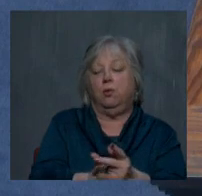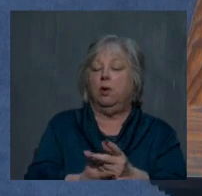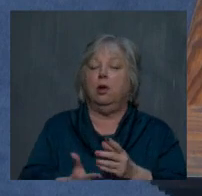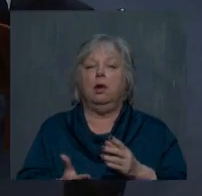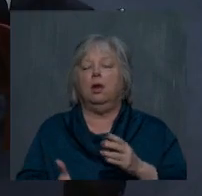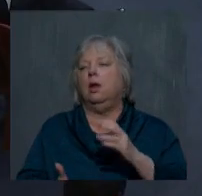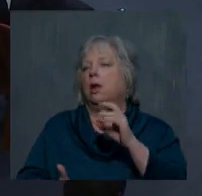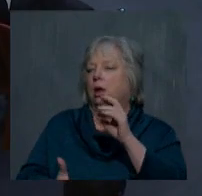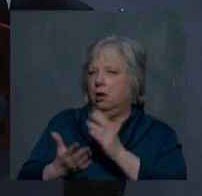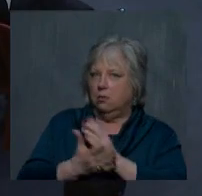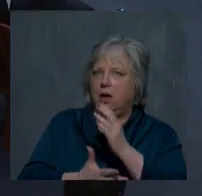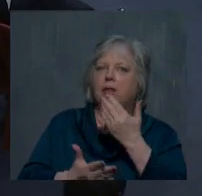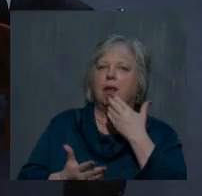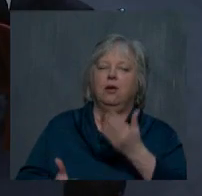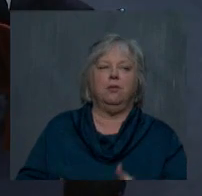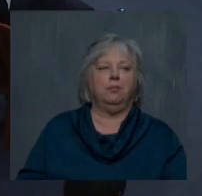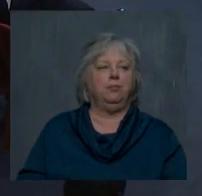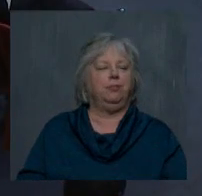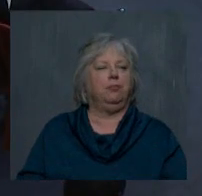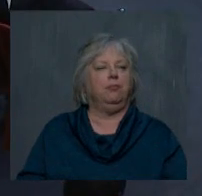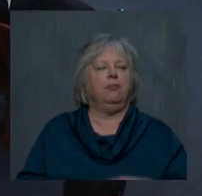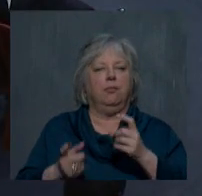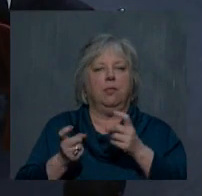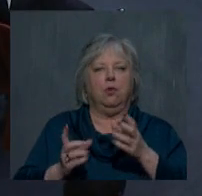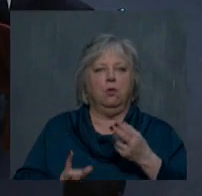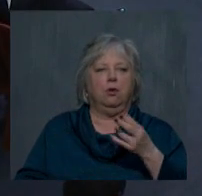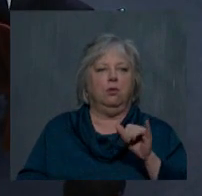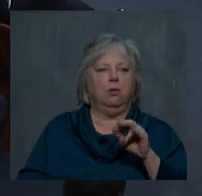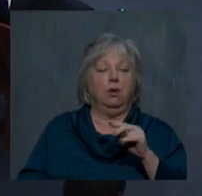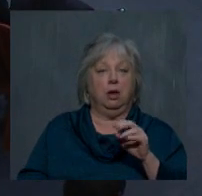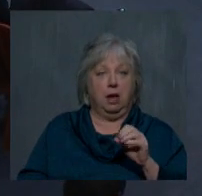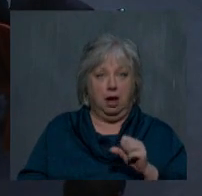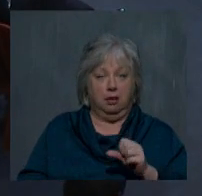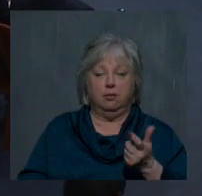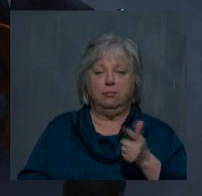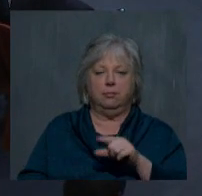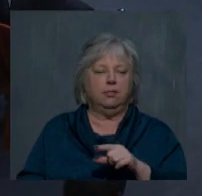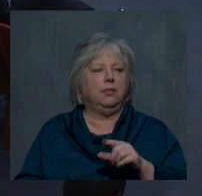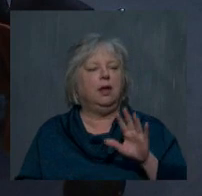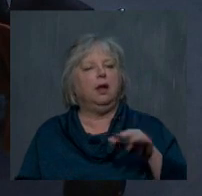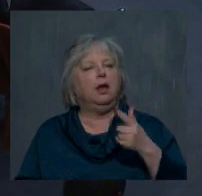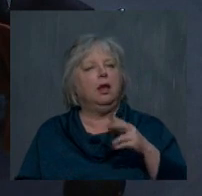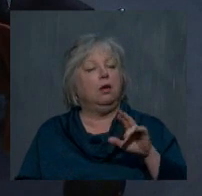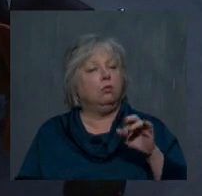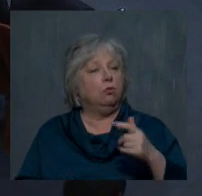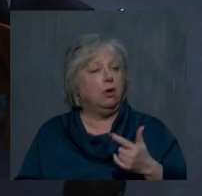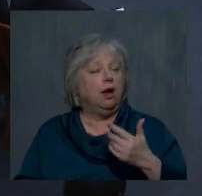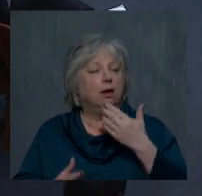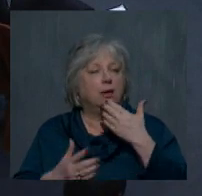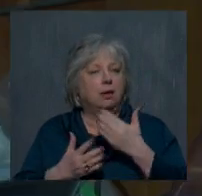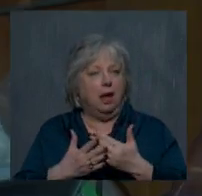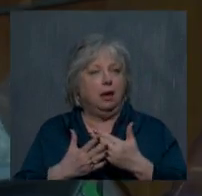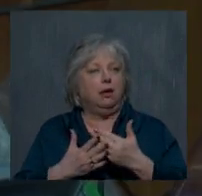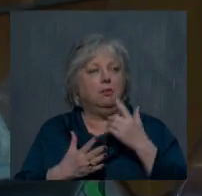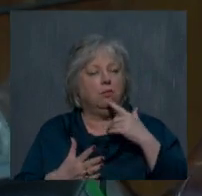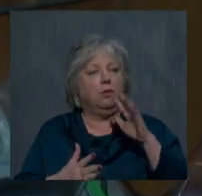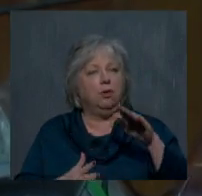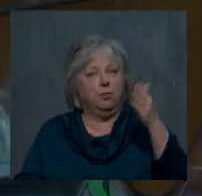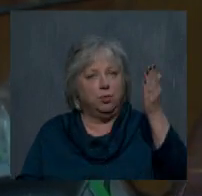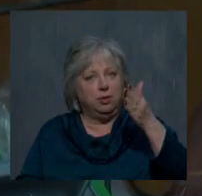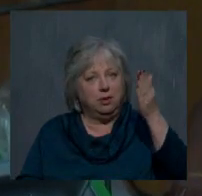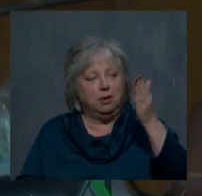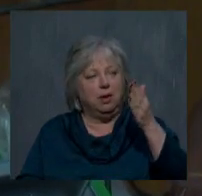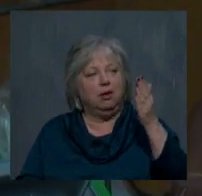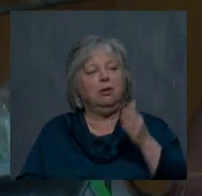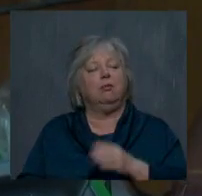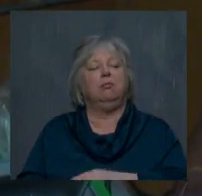you. Director Hines, you're recognized, please. Greg, thank you again for presenting us. This is